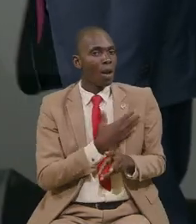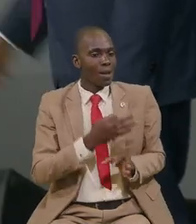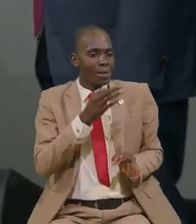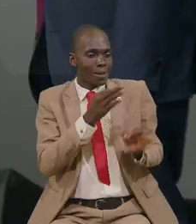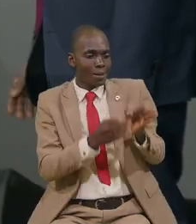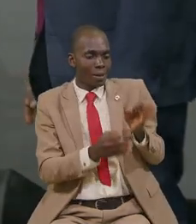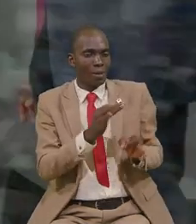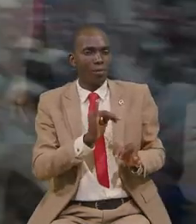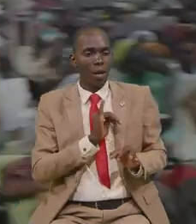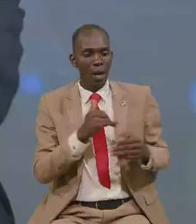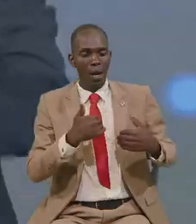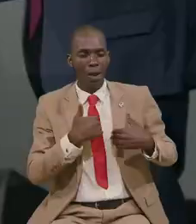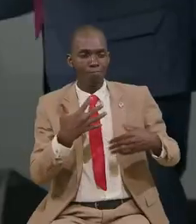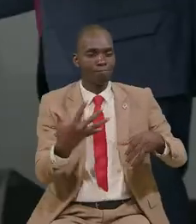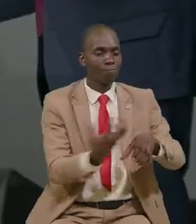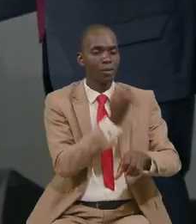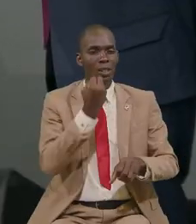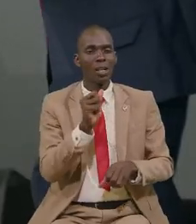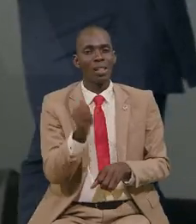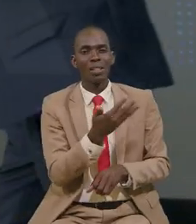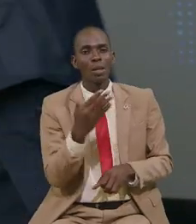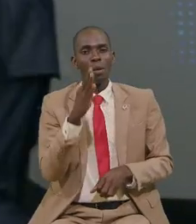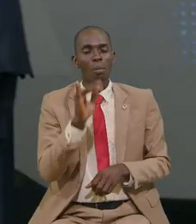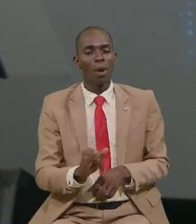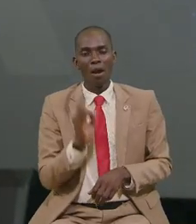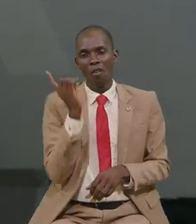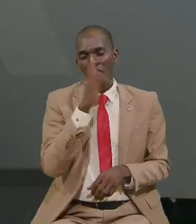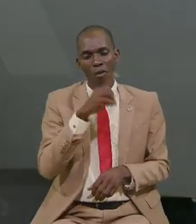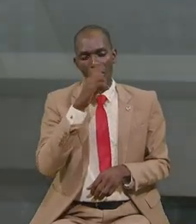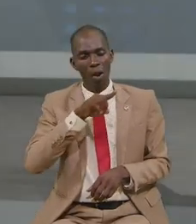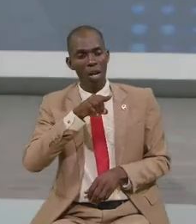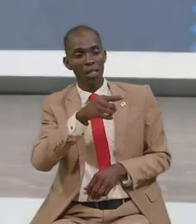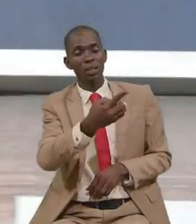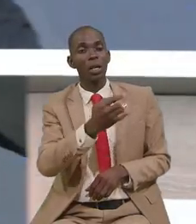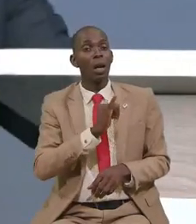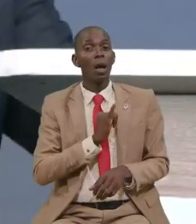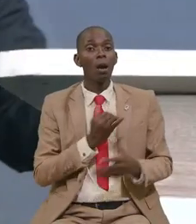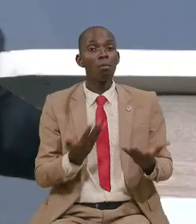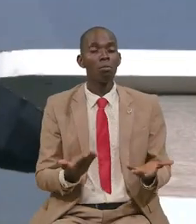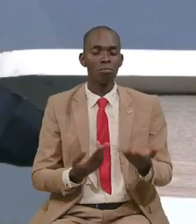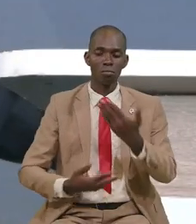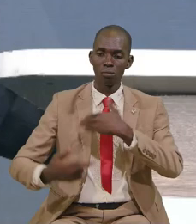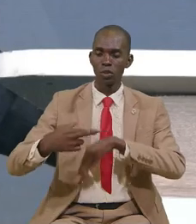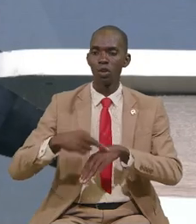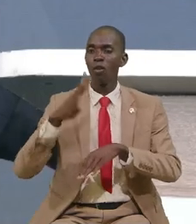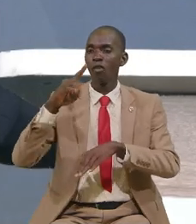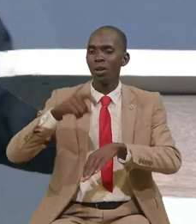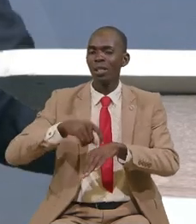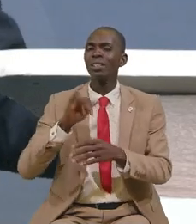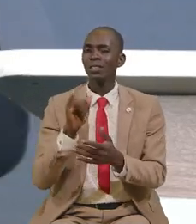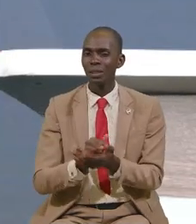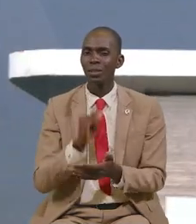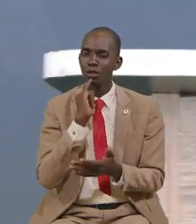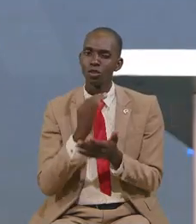taken anything by false accusation, I restore fourfold. That's something to